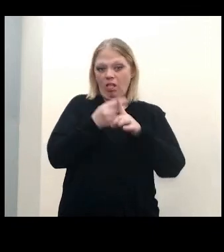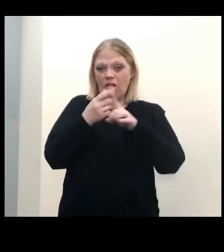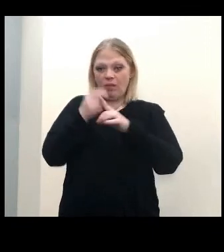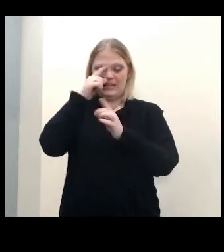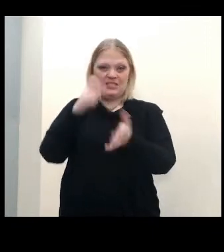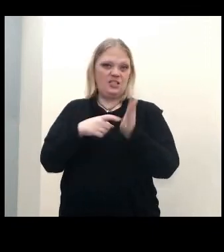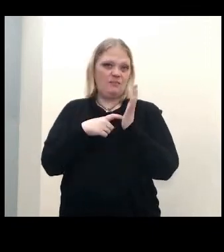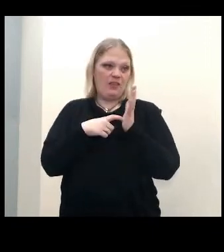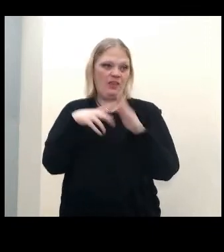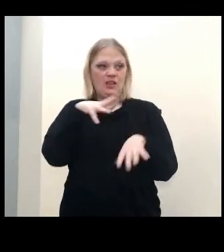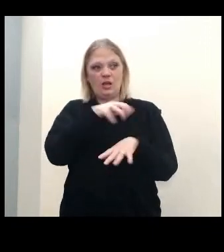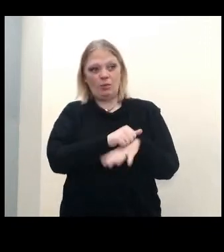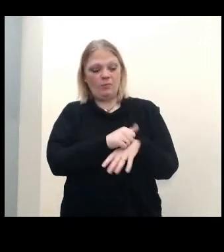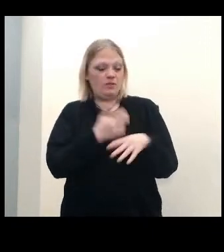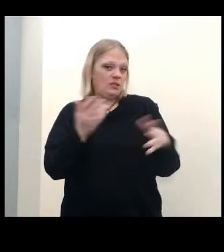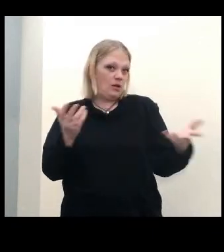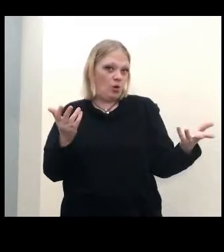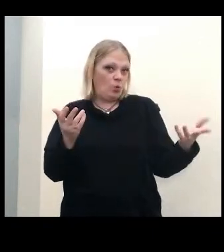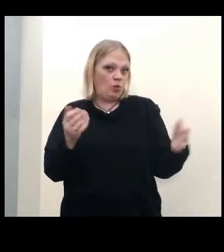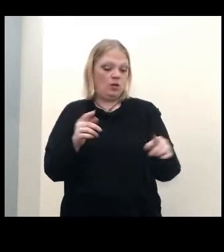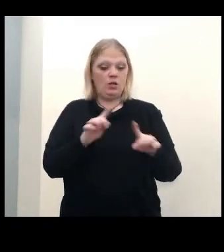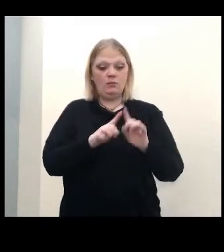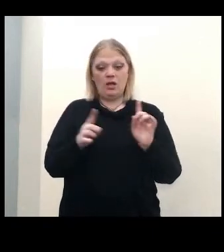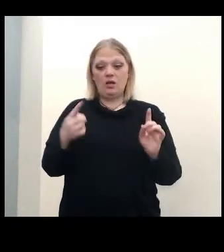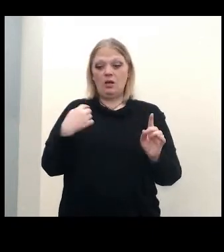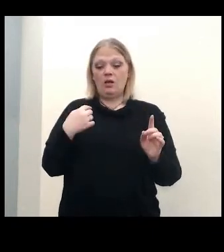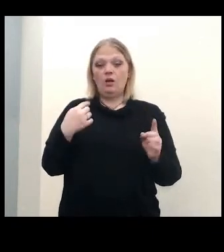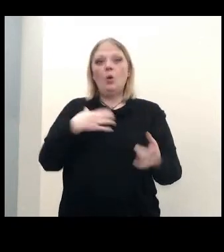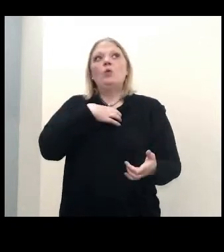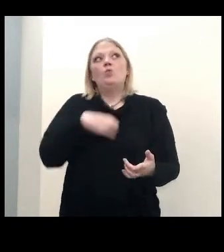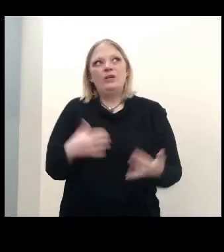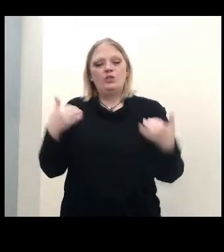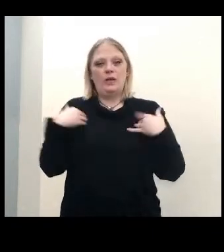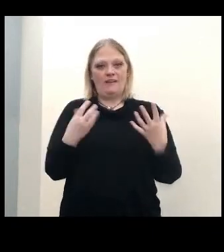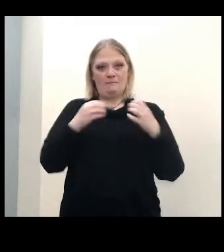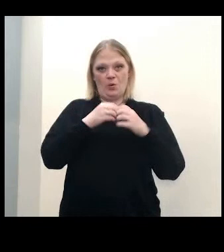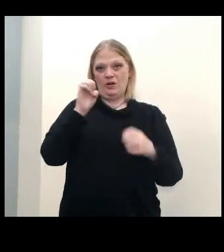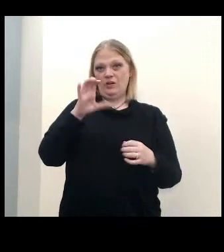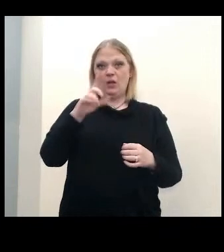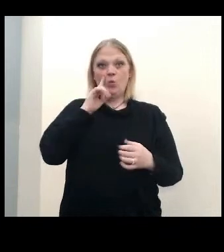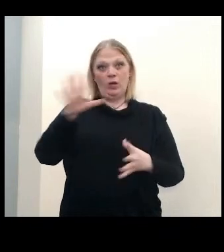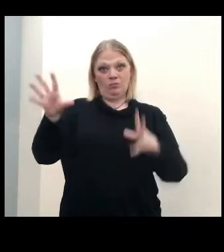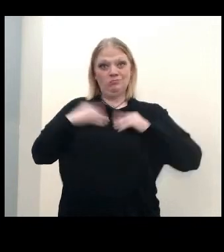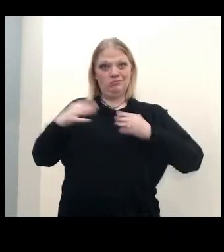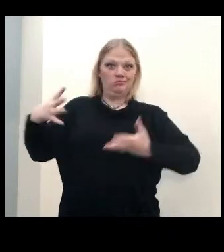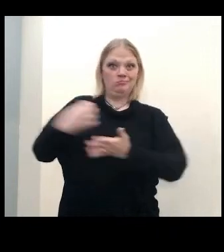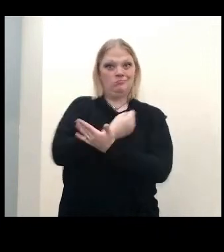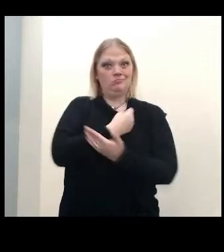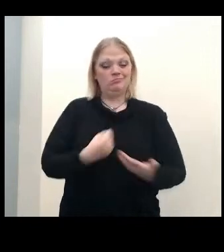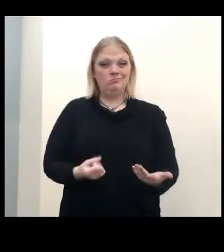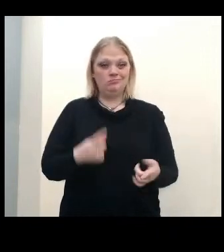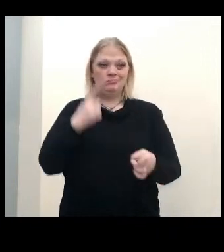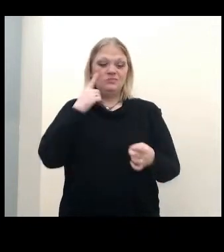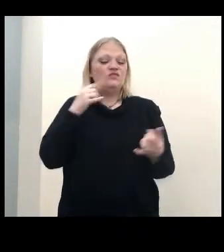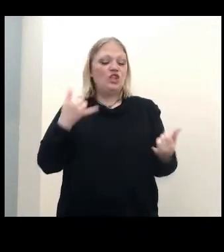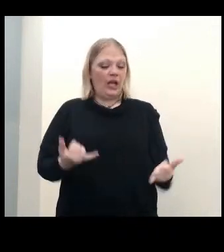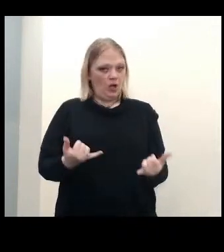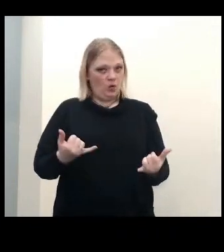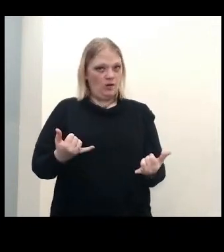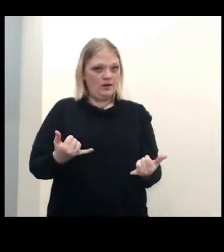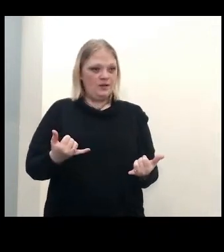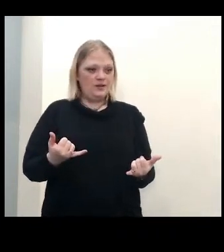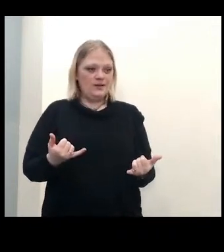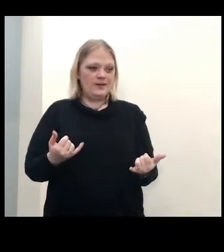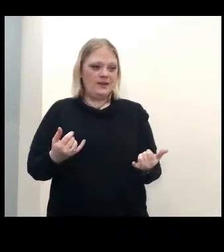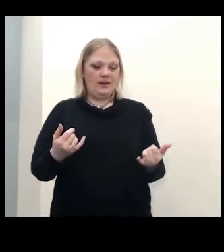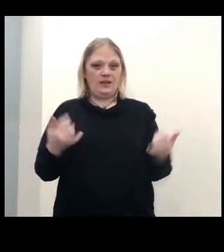demand and the appointments they have. But we wish we got more for Erie County. We'd take them. But for now, it's